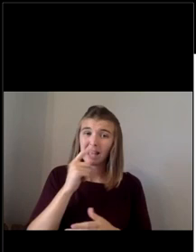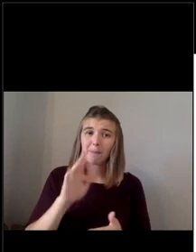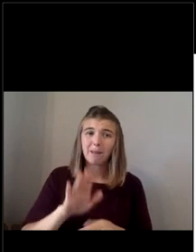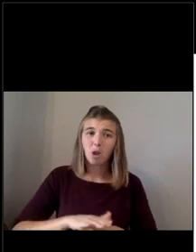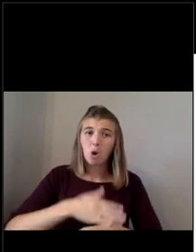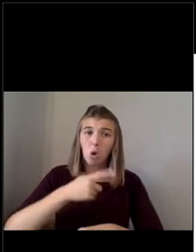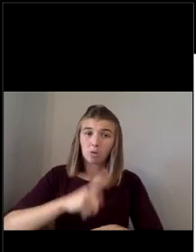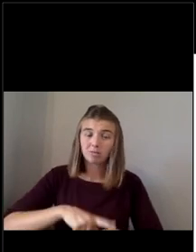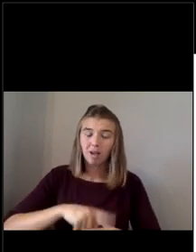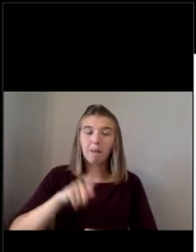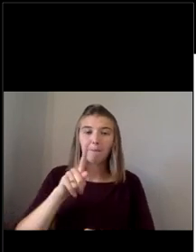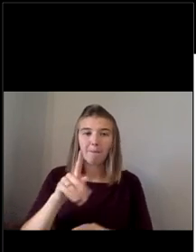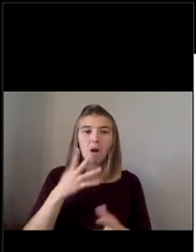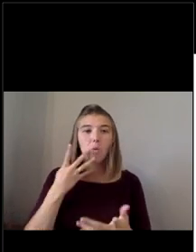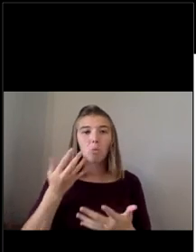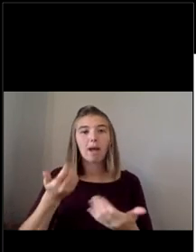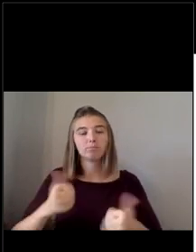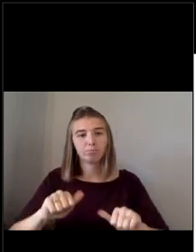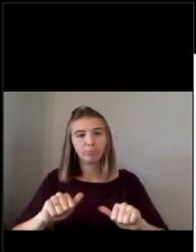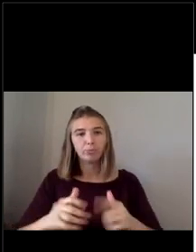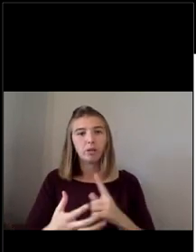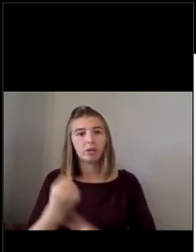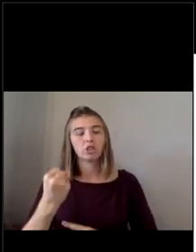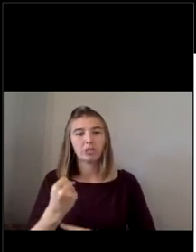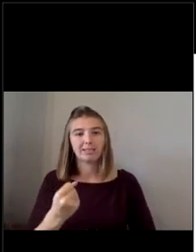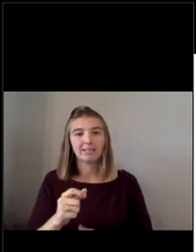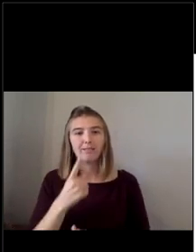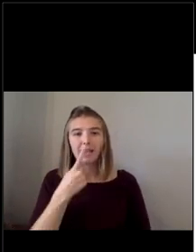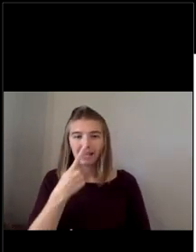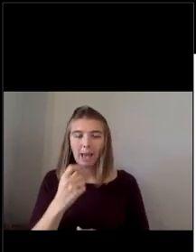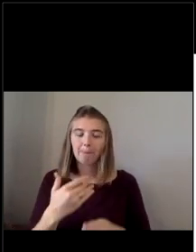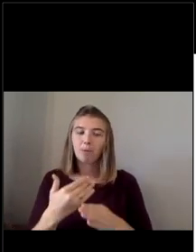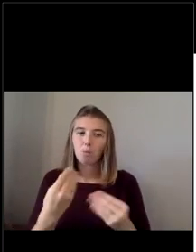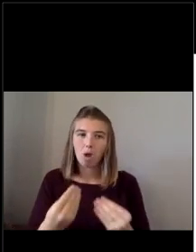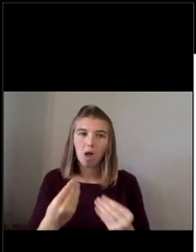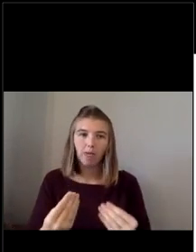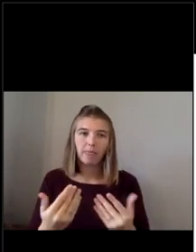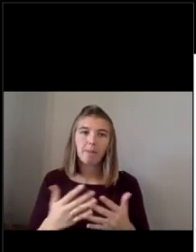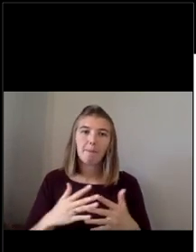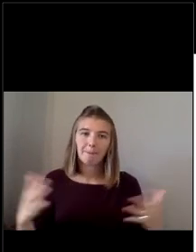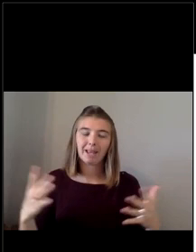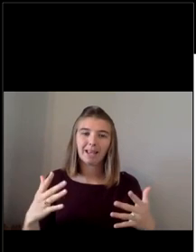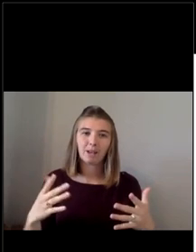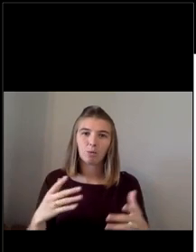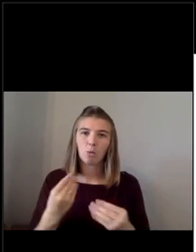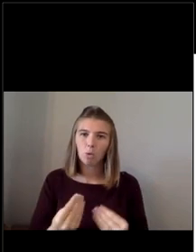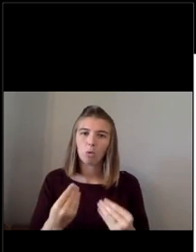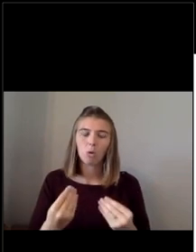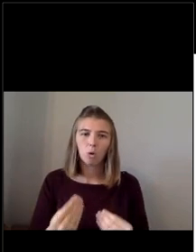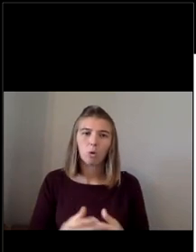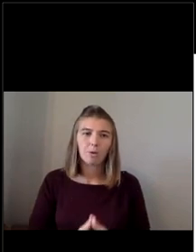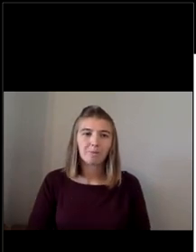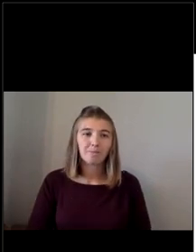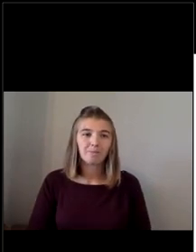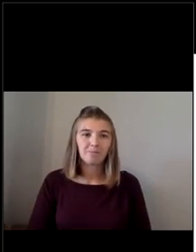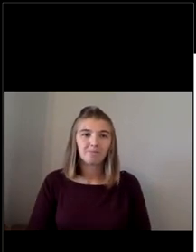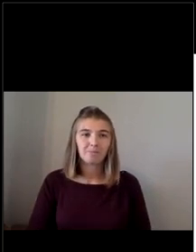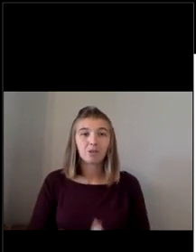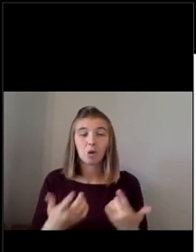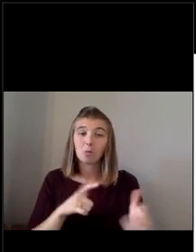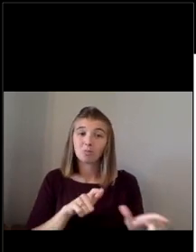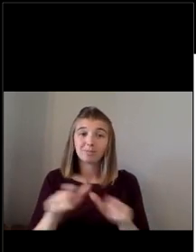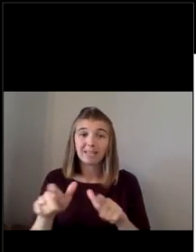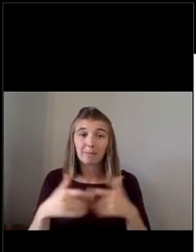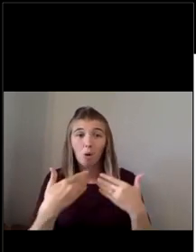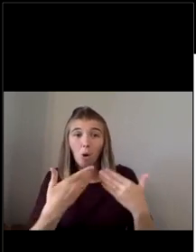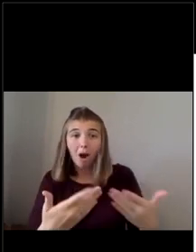your physical health, as well as for your career. So stick with it, keep showing up and keep offering up those threads. And